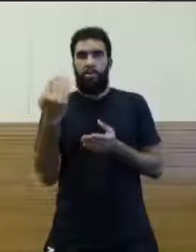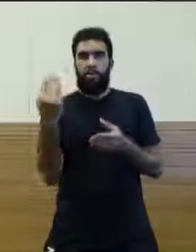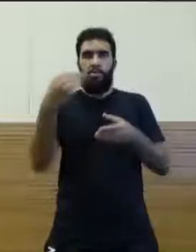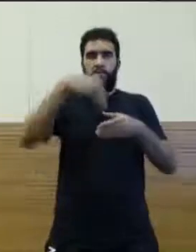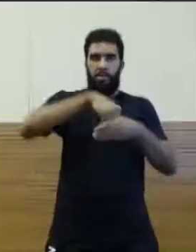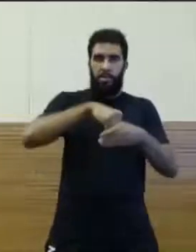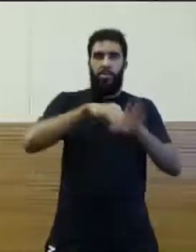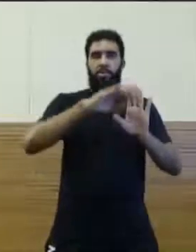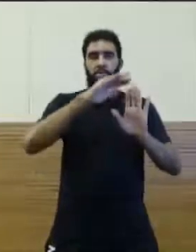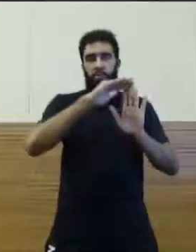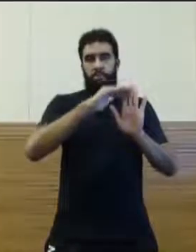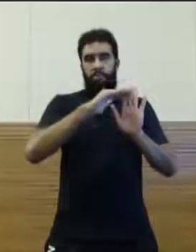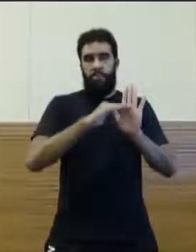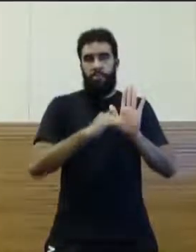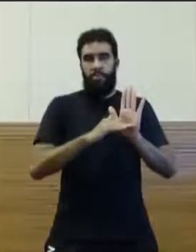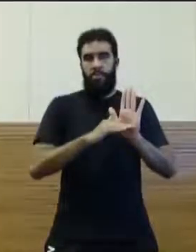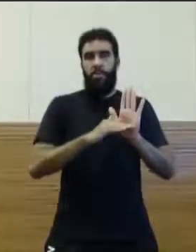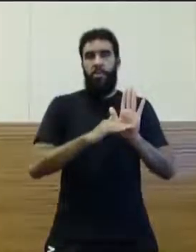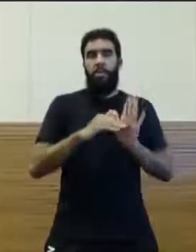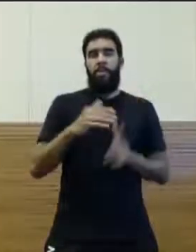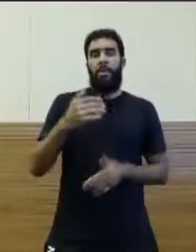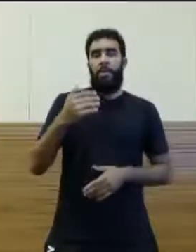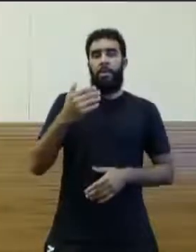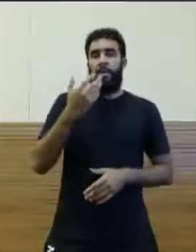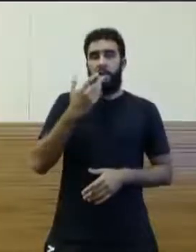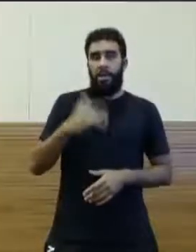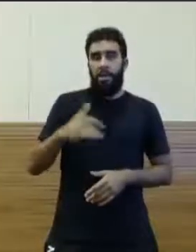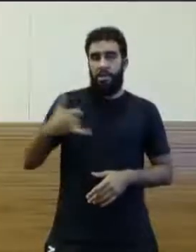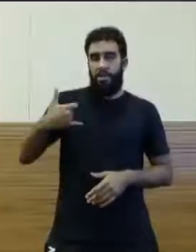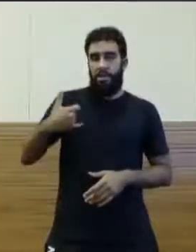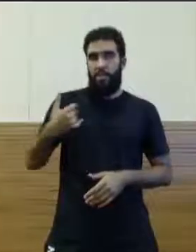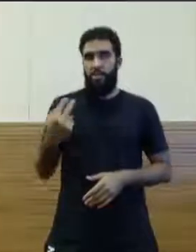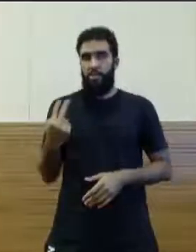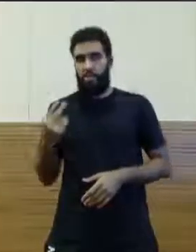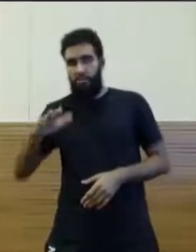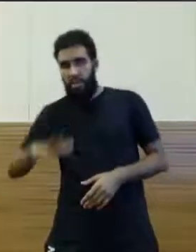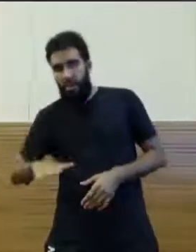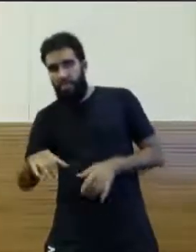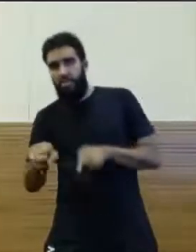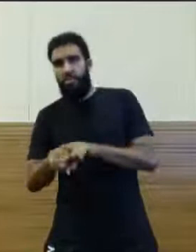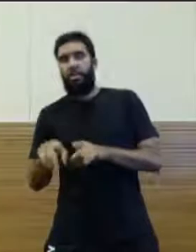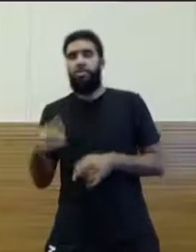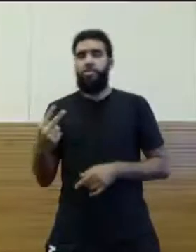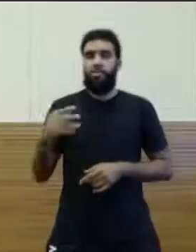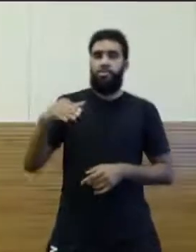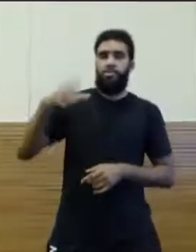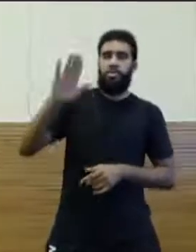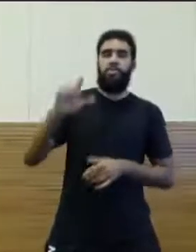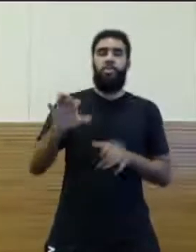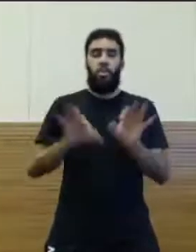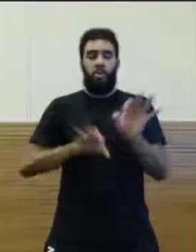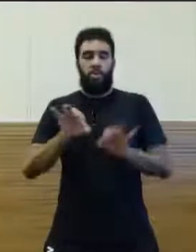messages that would be part of these guidelines for over and under 2-year-olds.